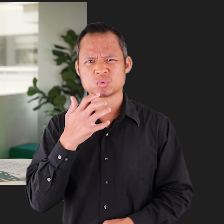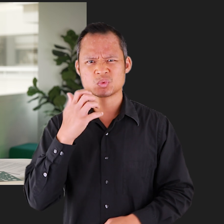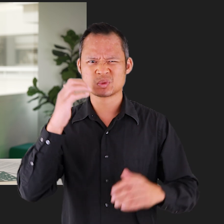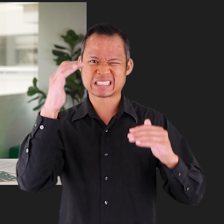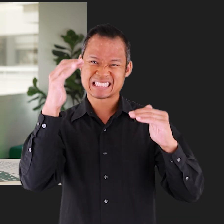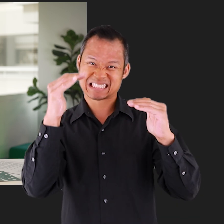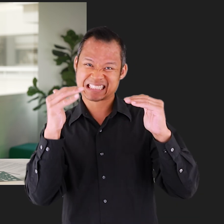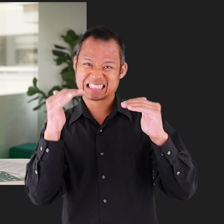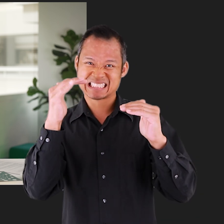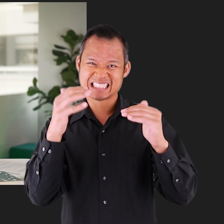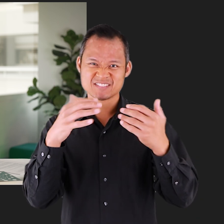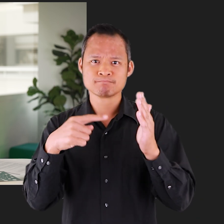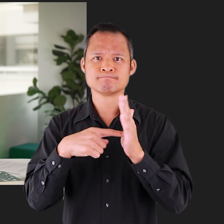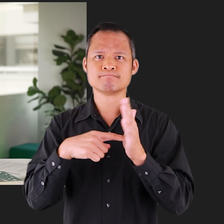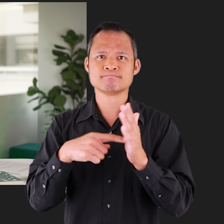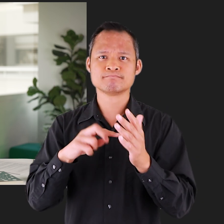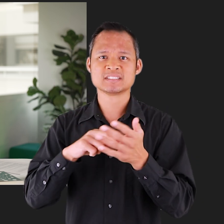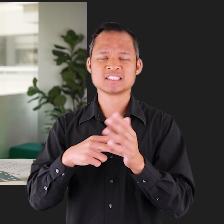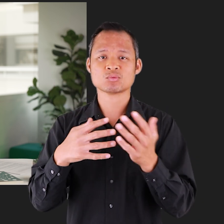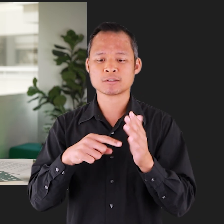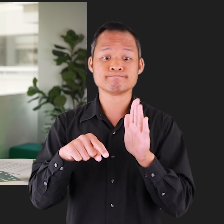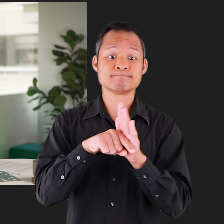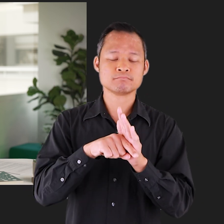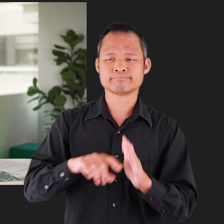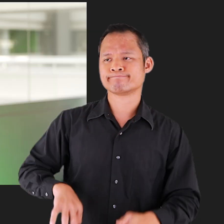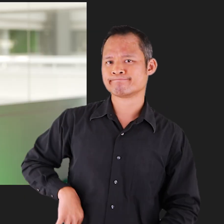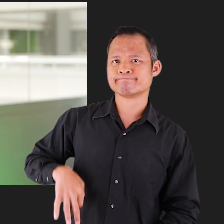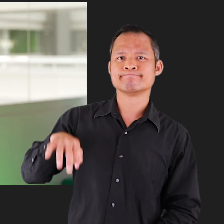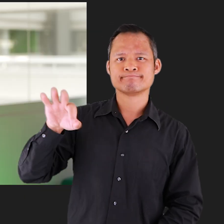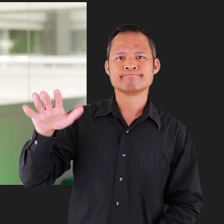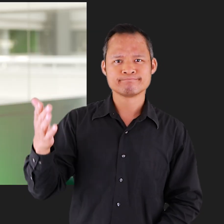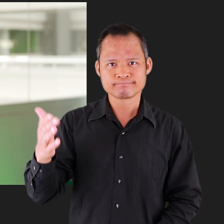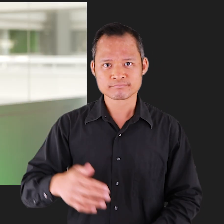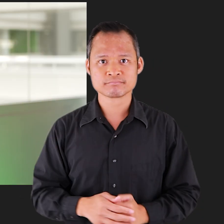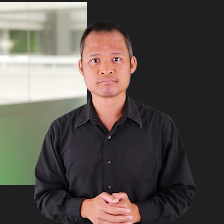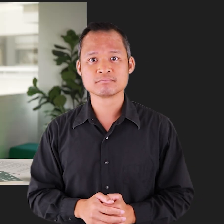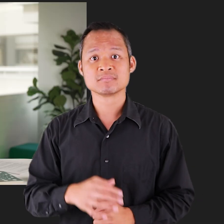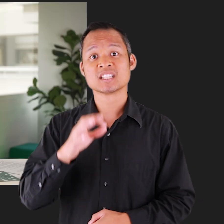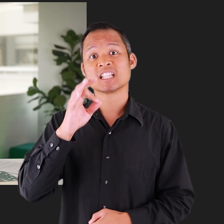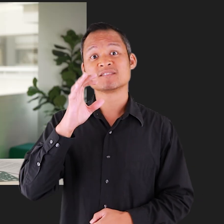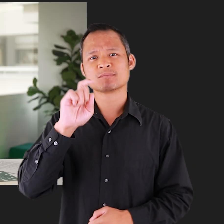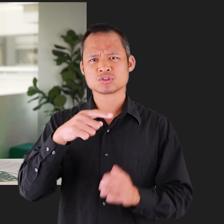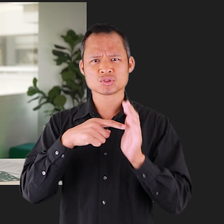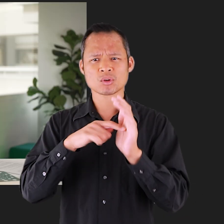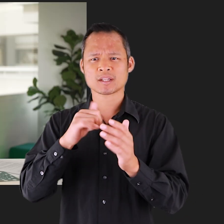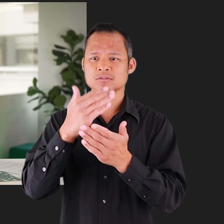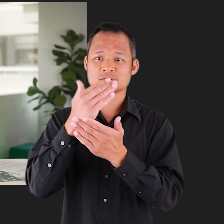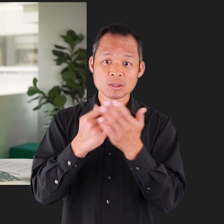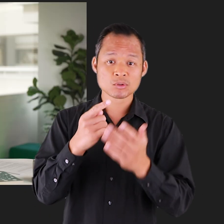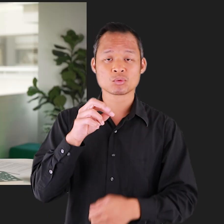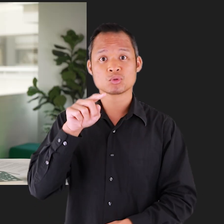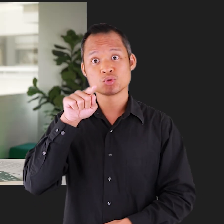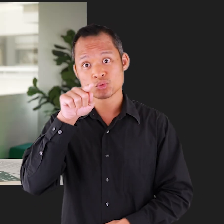$2,000. This can mean it's dangerously close to tipping into the negative. Owner's draw. For Futurpreneur, you need to